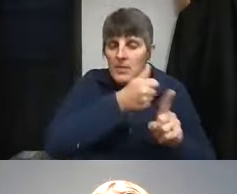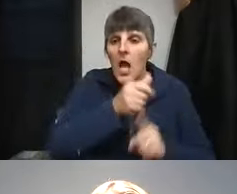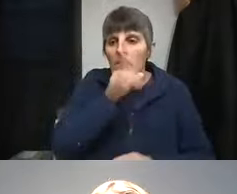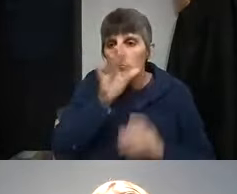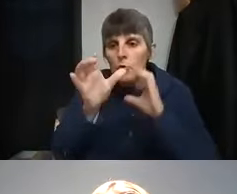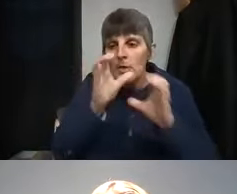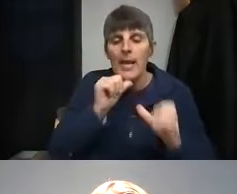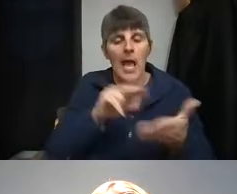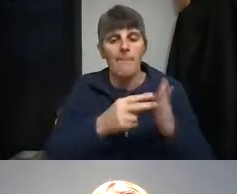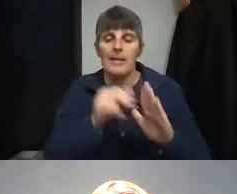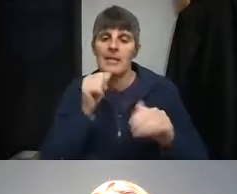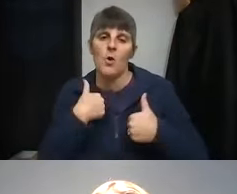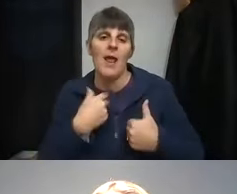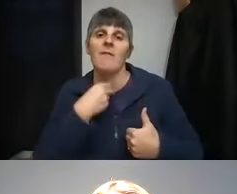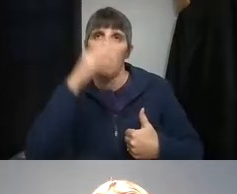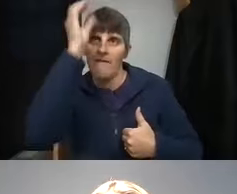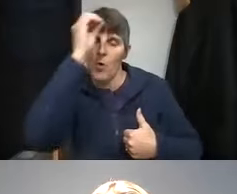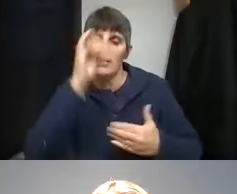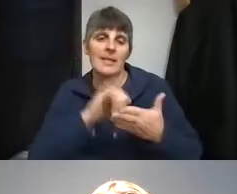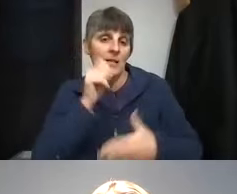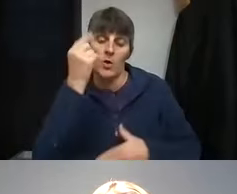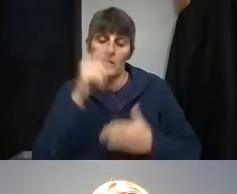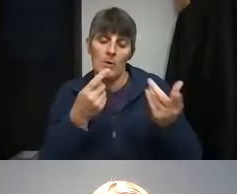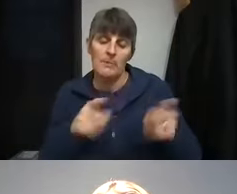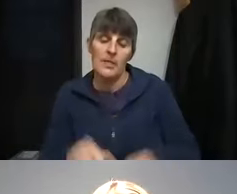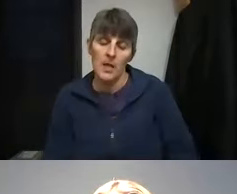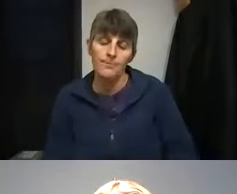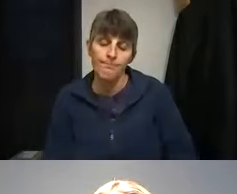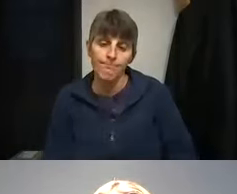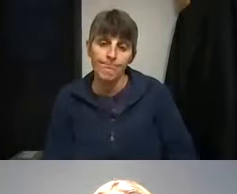mean that they don't have a voice and that they don't understand what's being done.